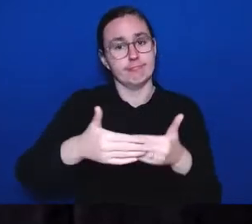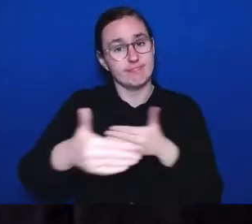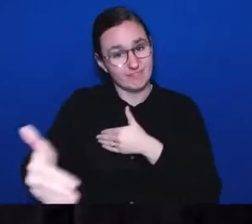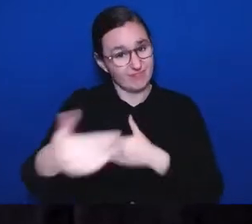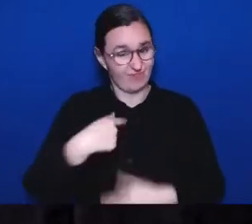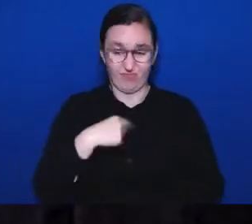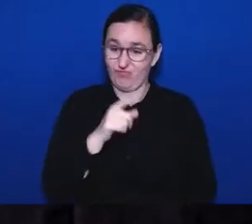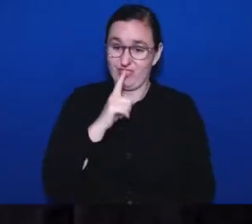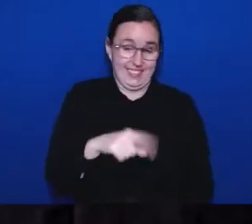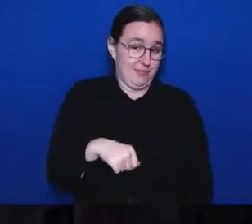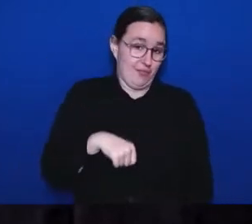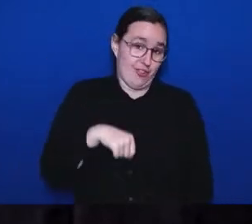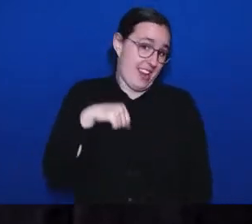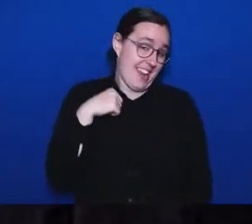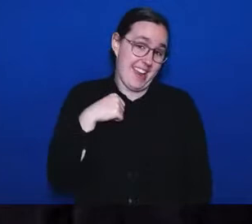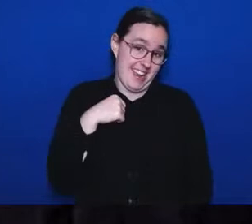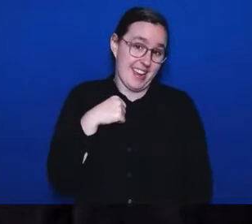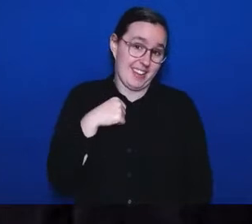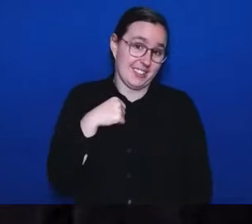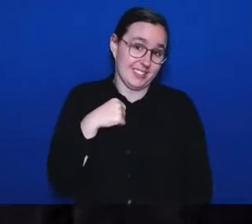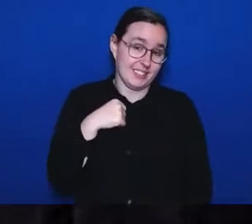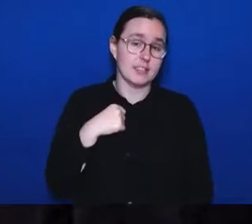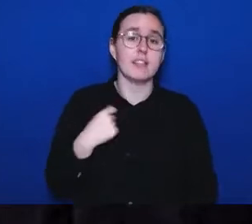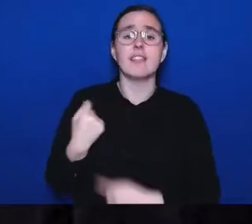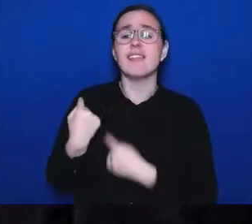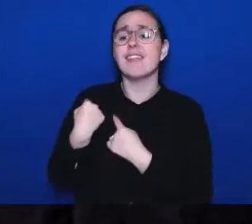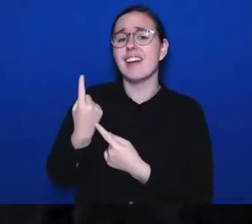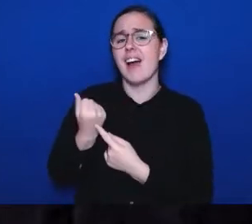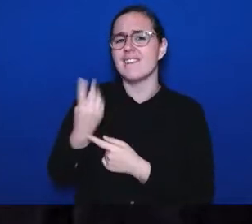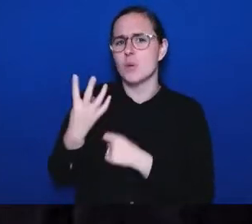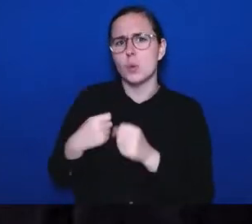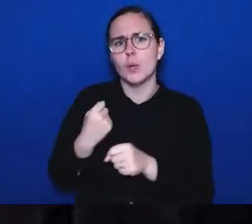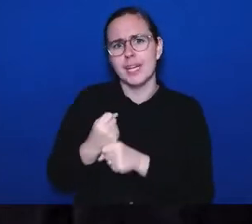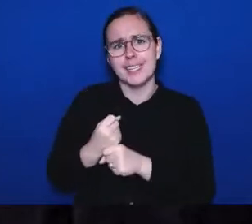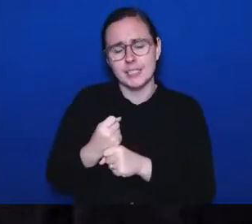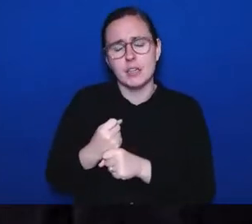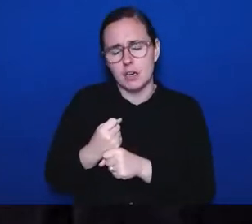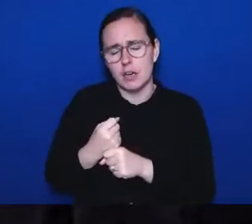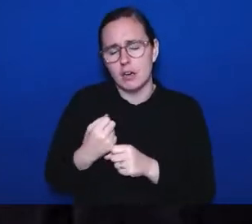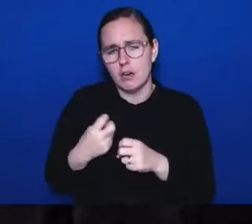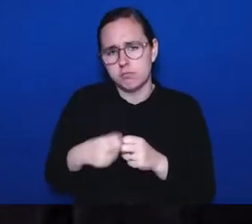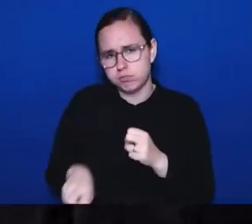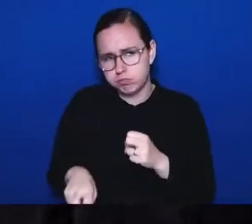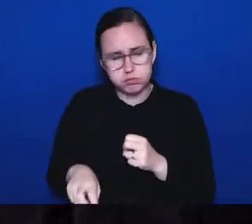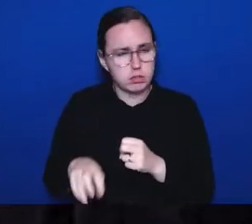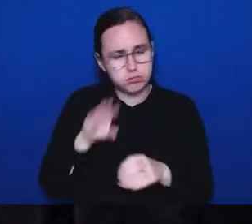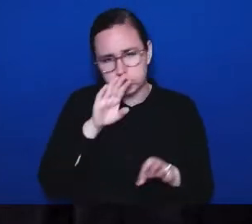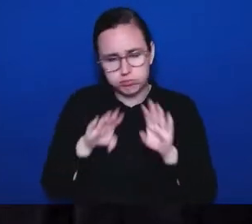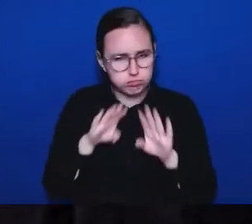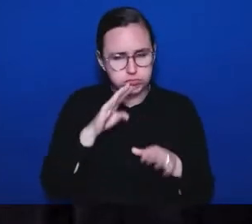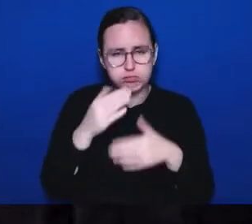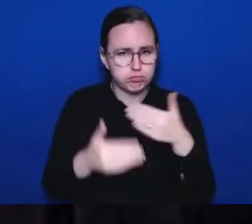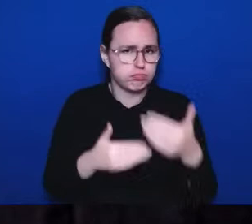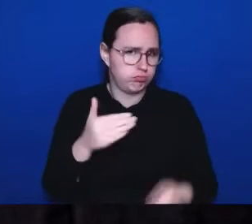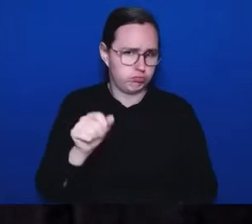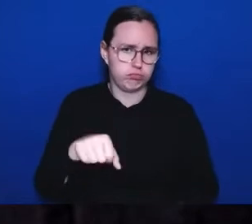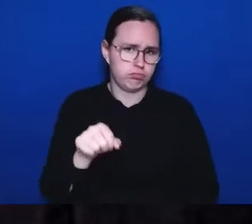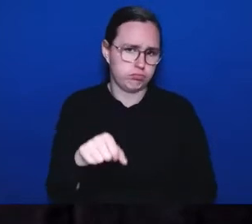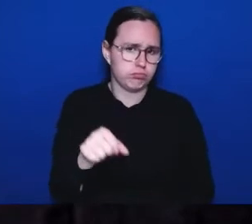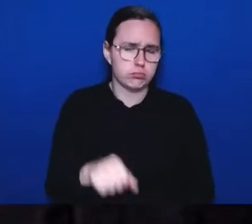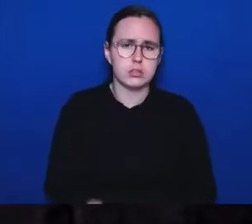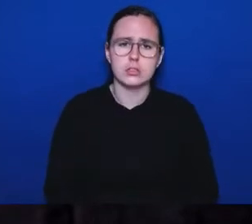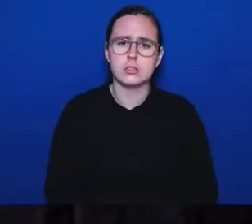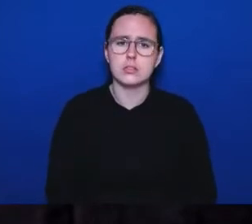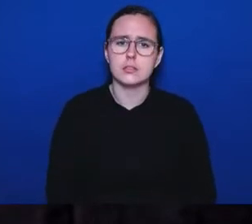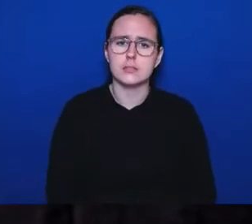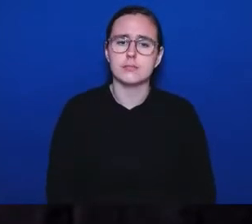of course, in the last number of years. But just remind people, our primary care networks have added 1,200 people to the primary care system